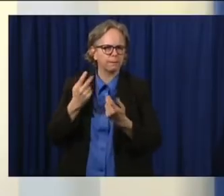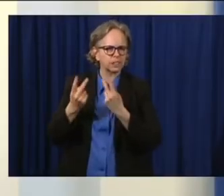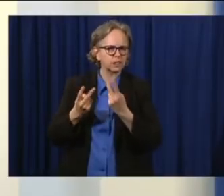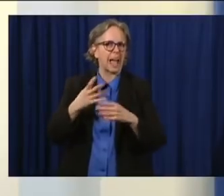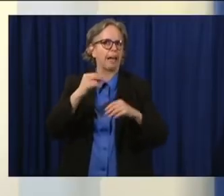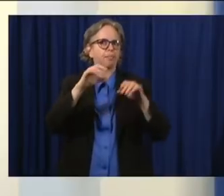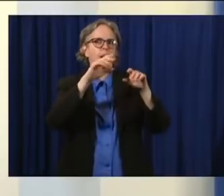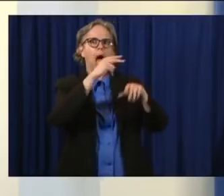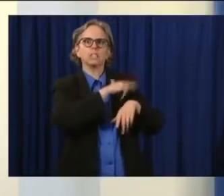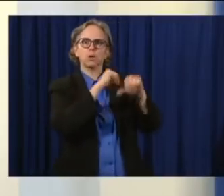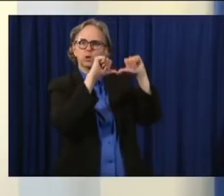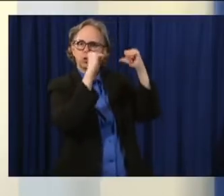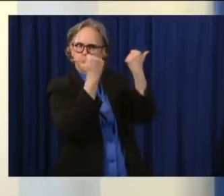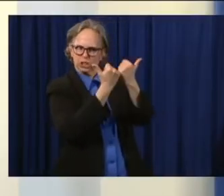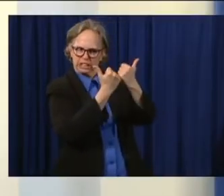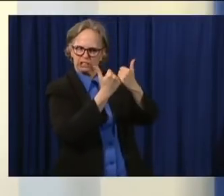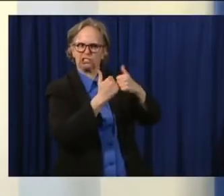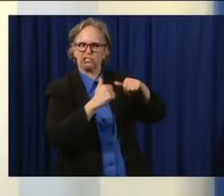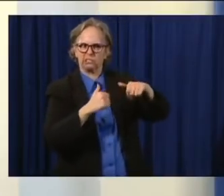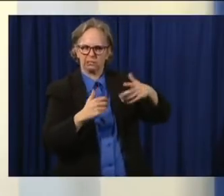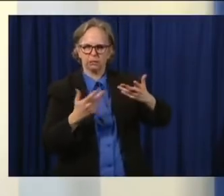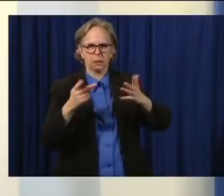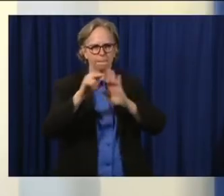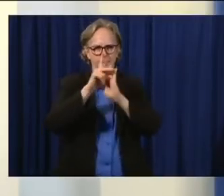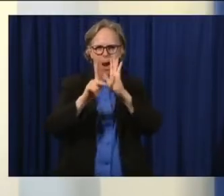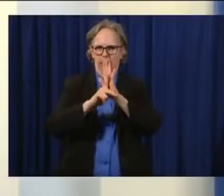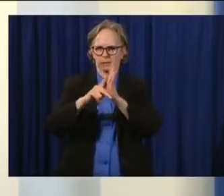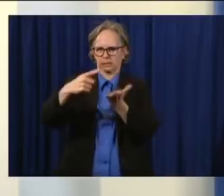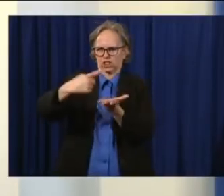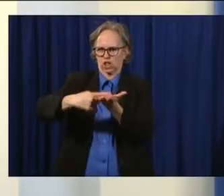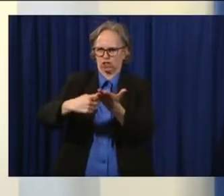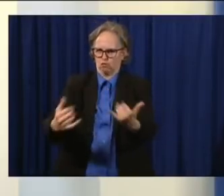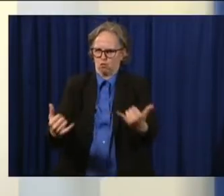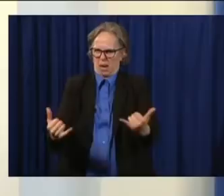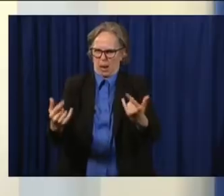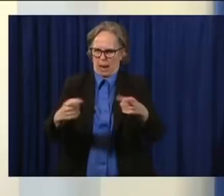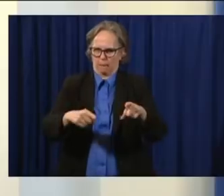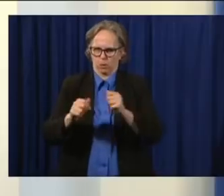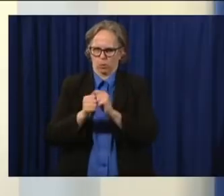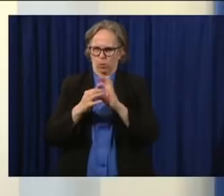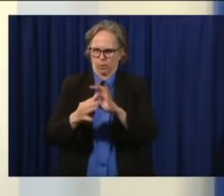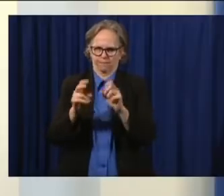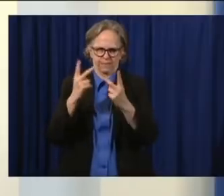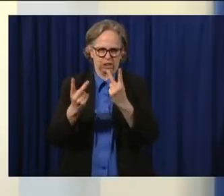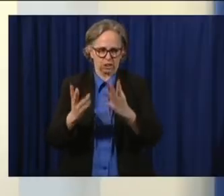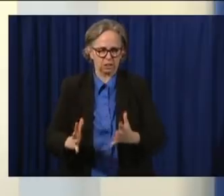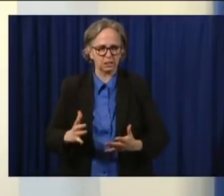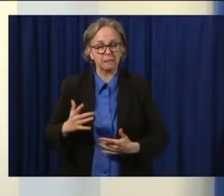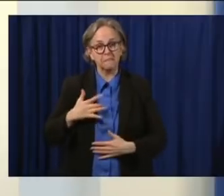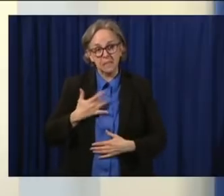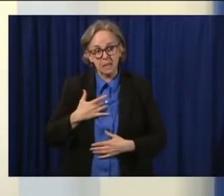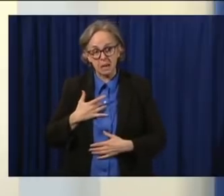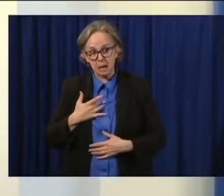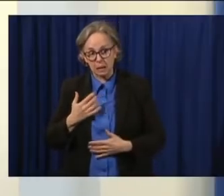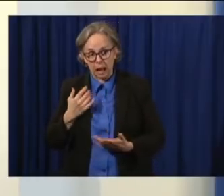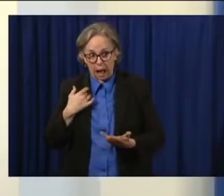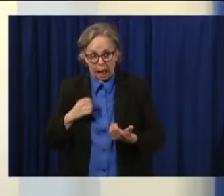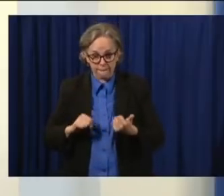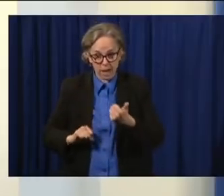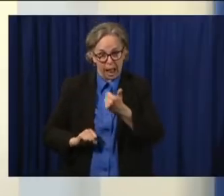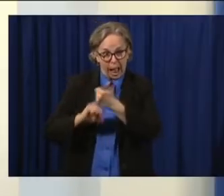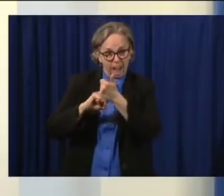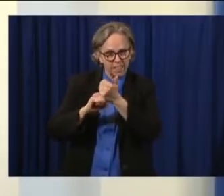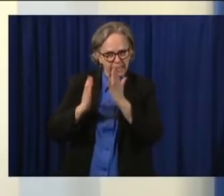discussion. I do think being able to have advocates has always been a very important thing in healthcare. So I would strongly